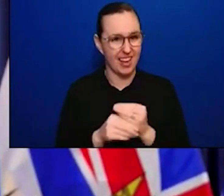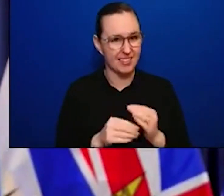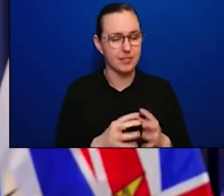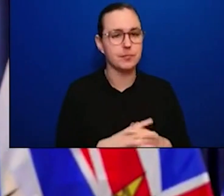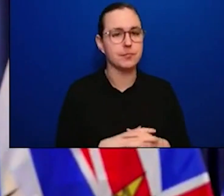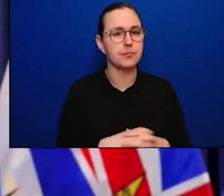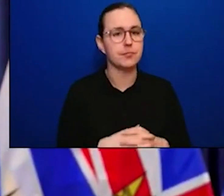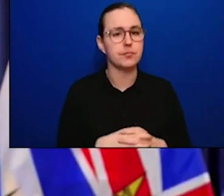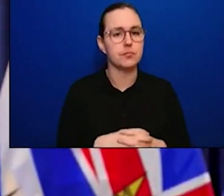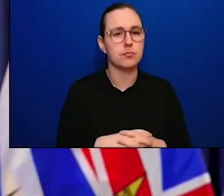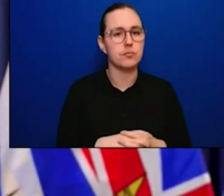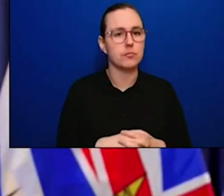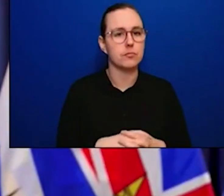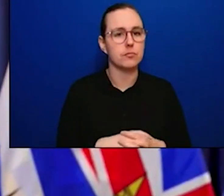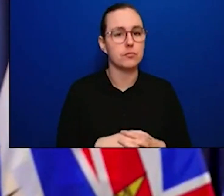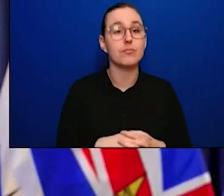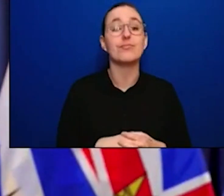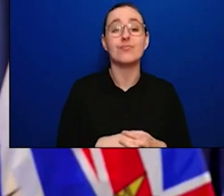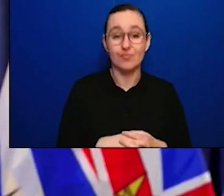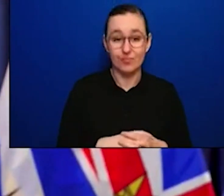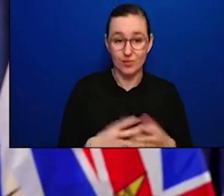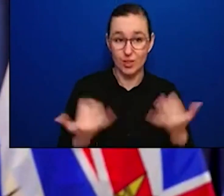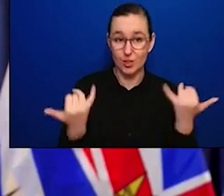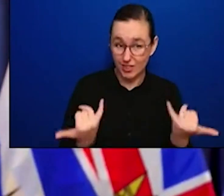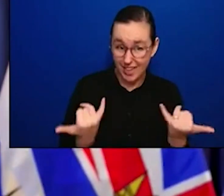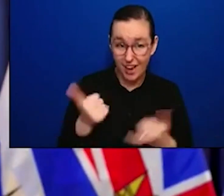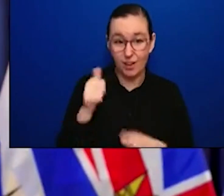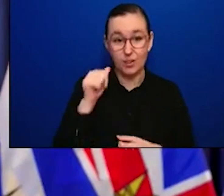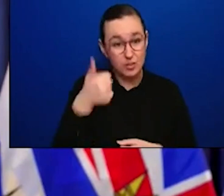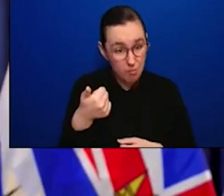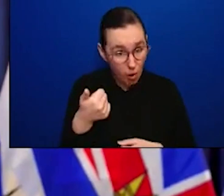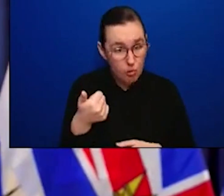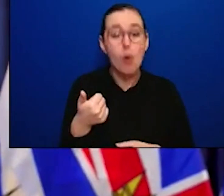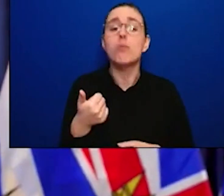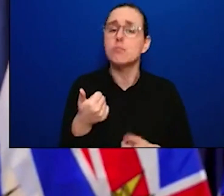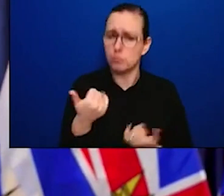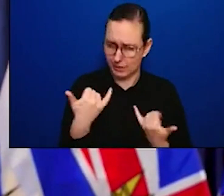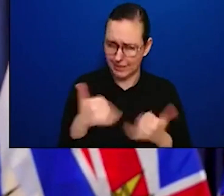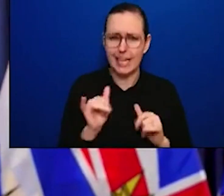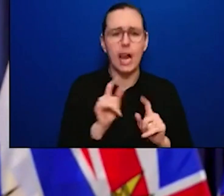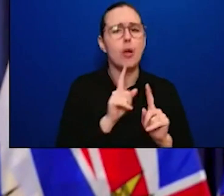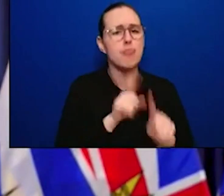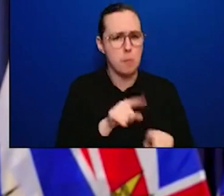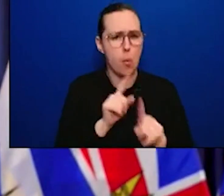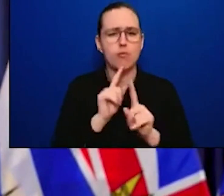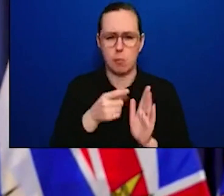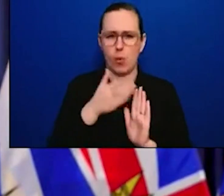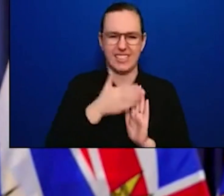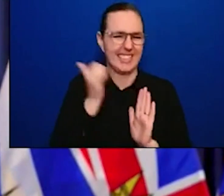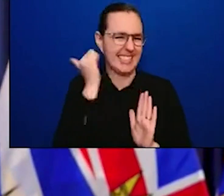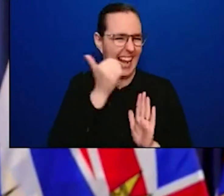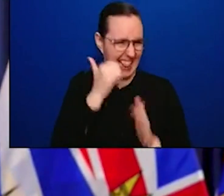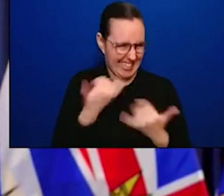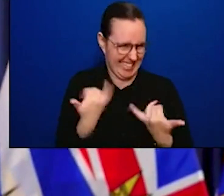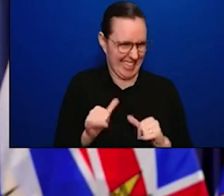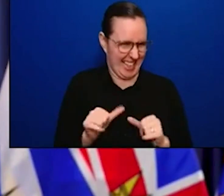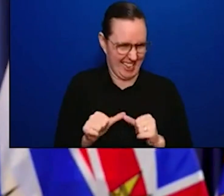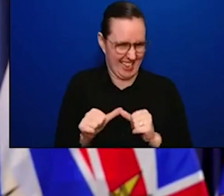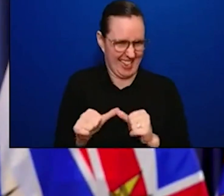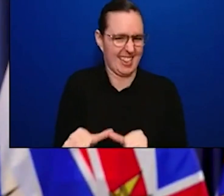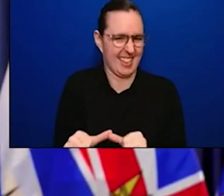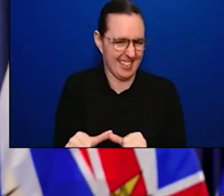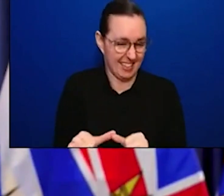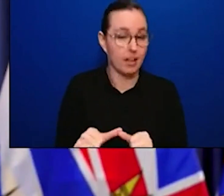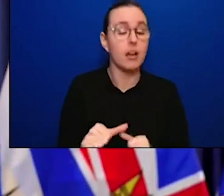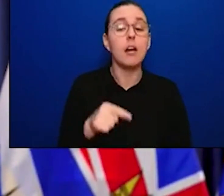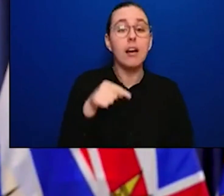a daily report today and tomorrow as we go into the new weekly thing, so you'll get some information on or around 3 o'clock or between 3